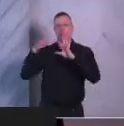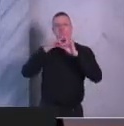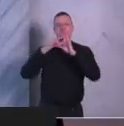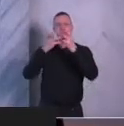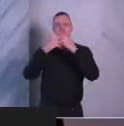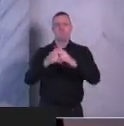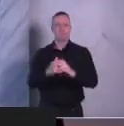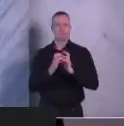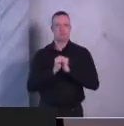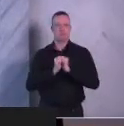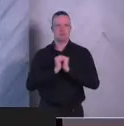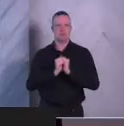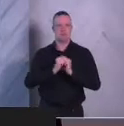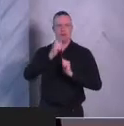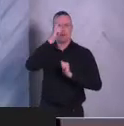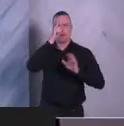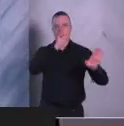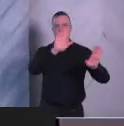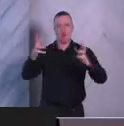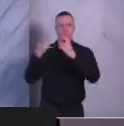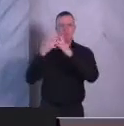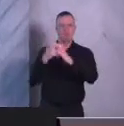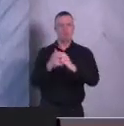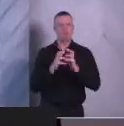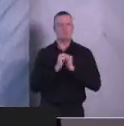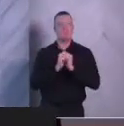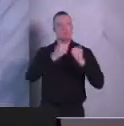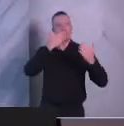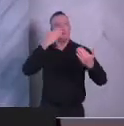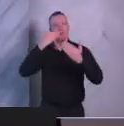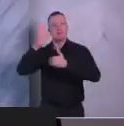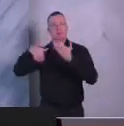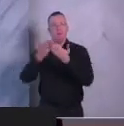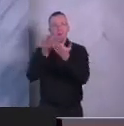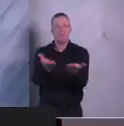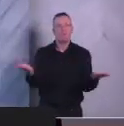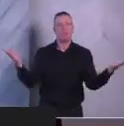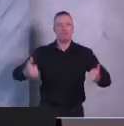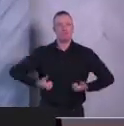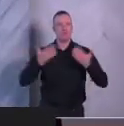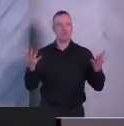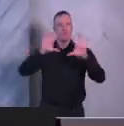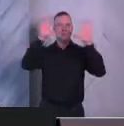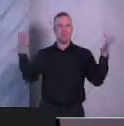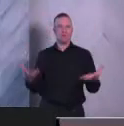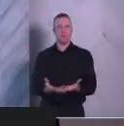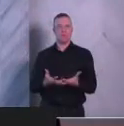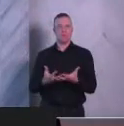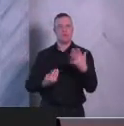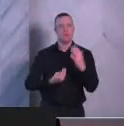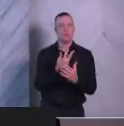We gather our minds together and offer greetings and thanks to all the things upon the earth, all the green and growing